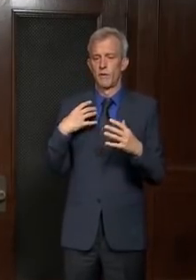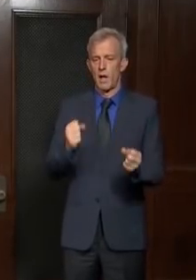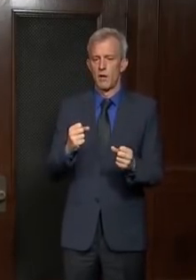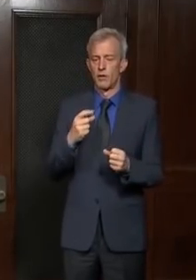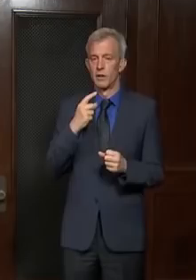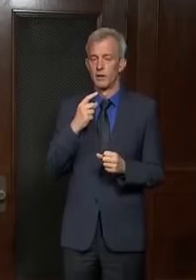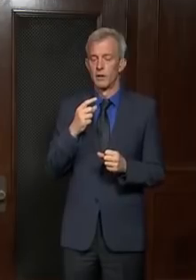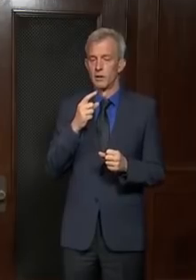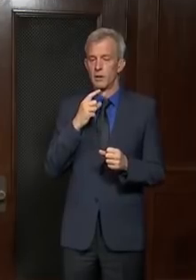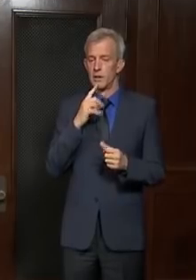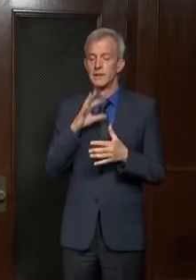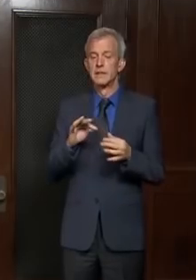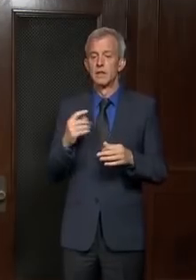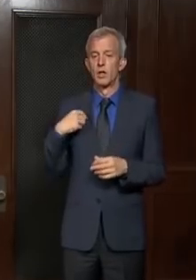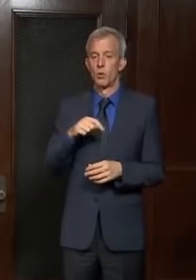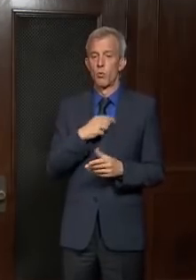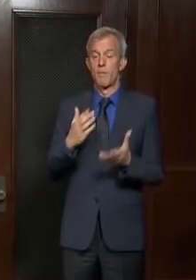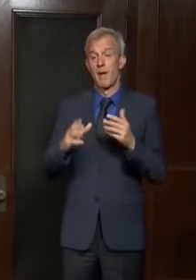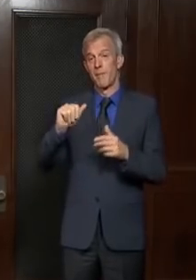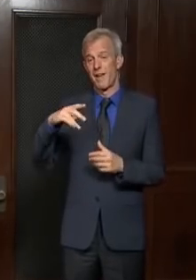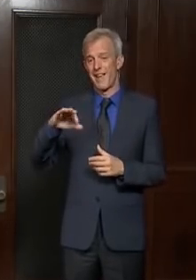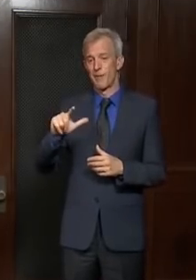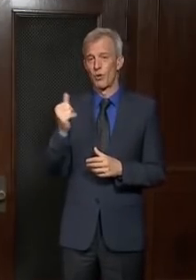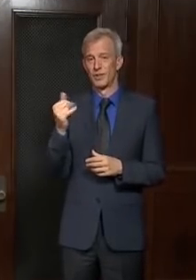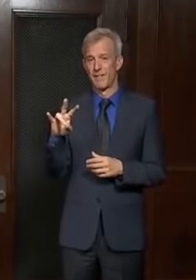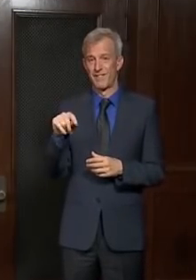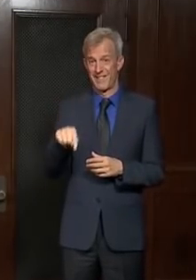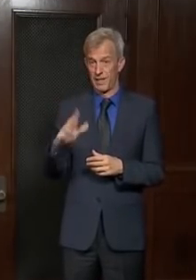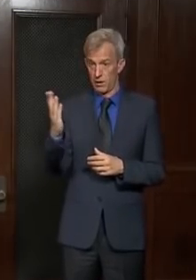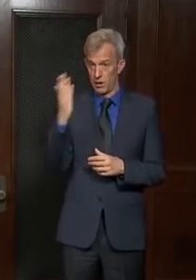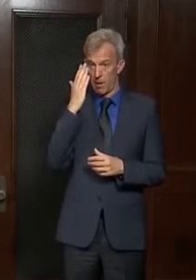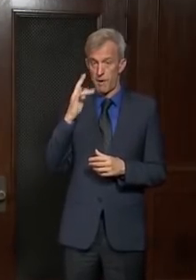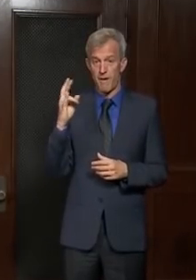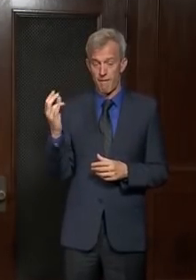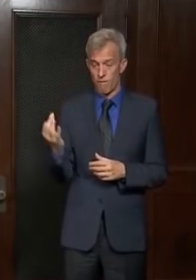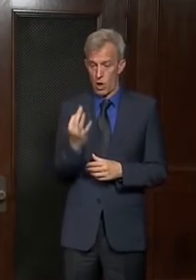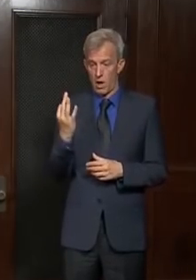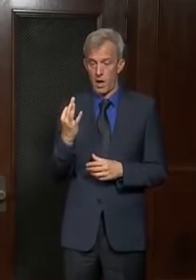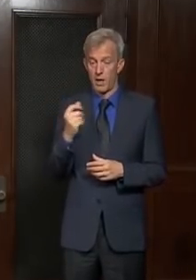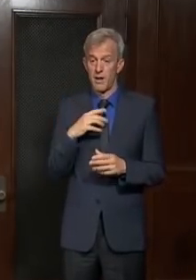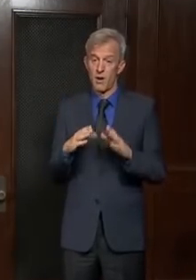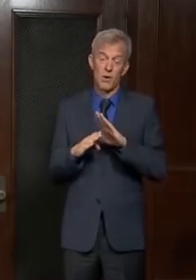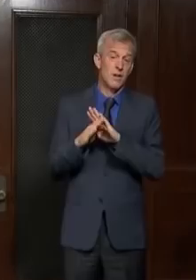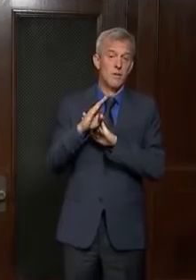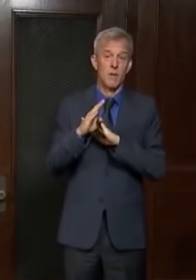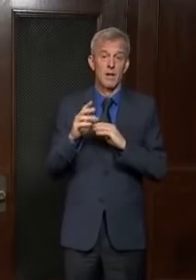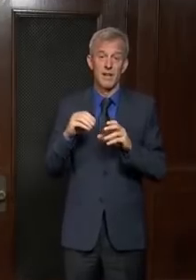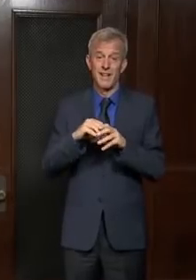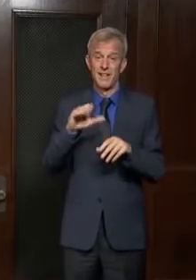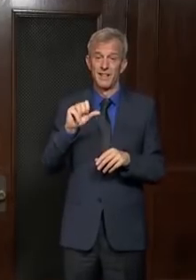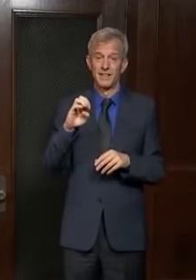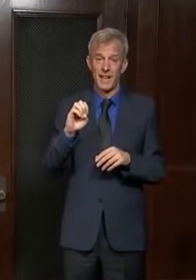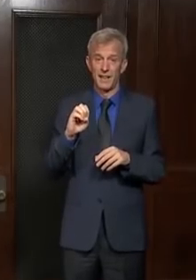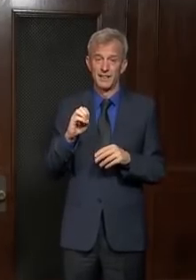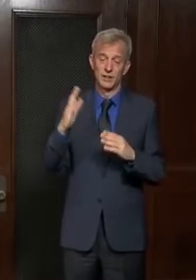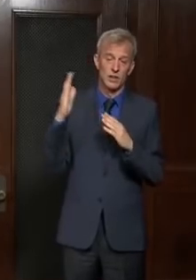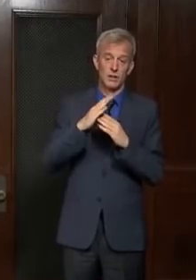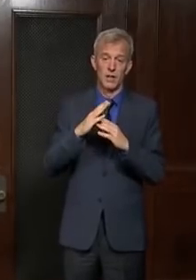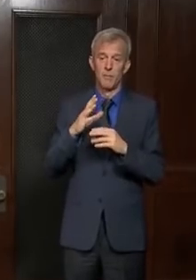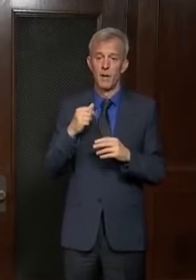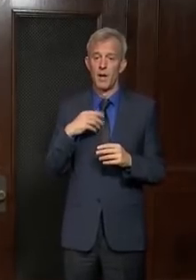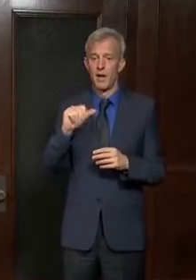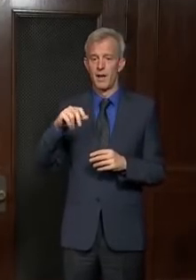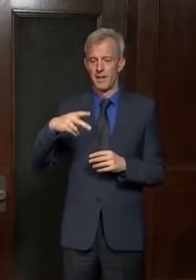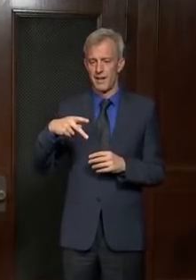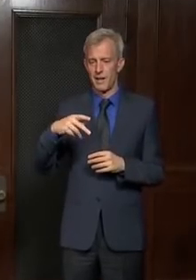on April 17th, this coming Friday, and that we may have our peak in new deaths on April 19th,